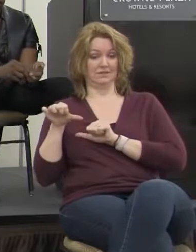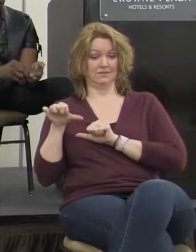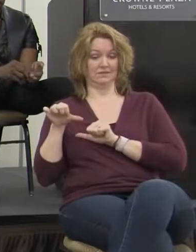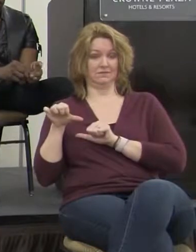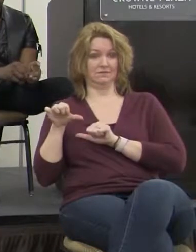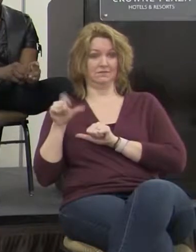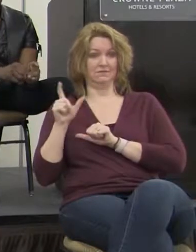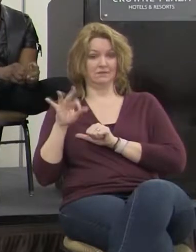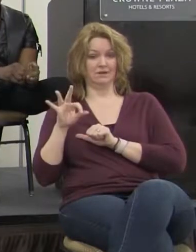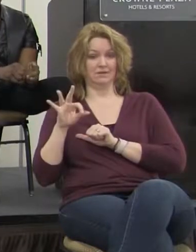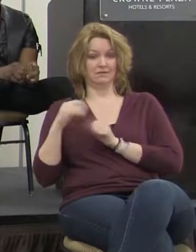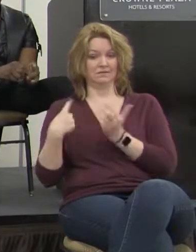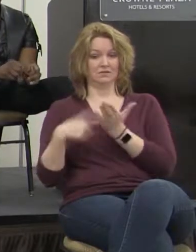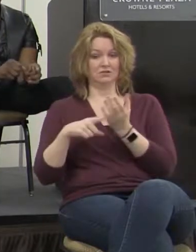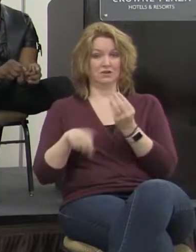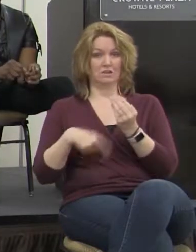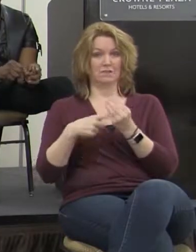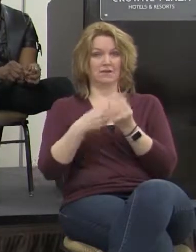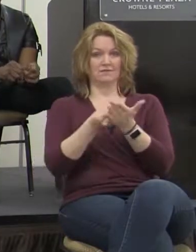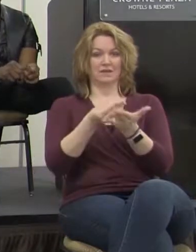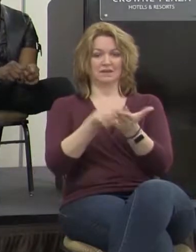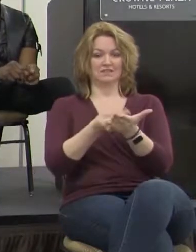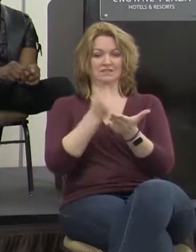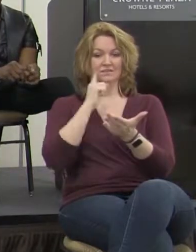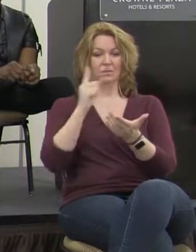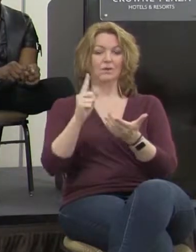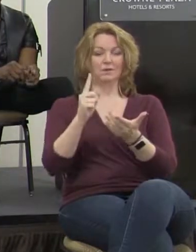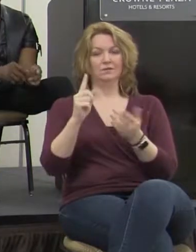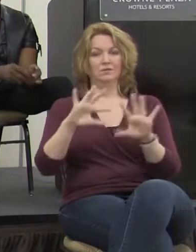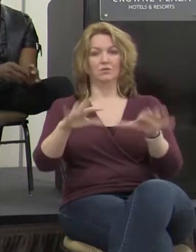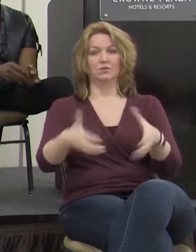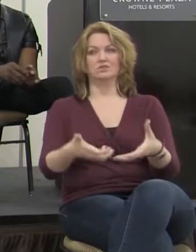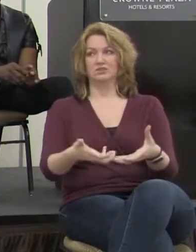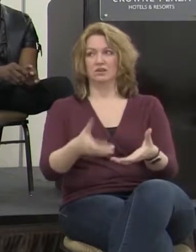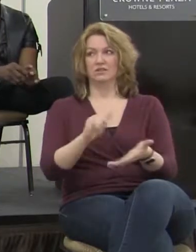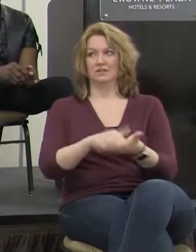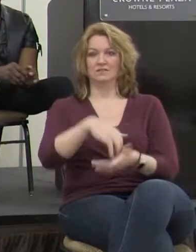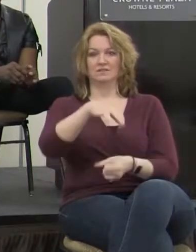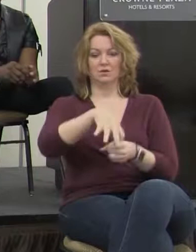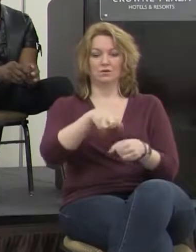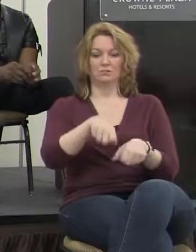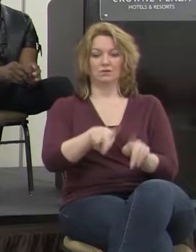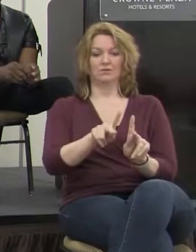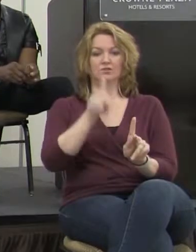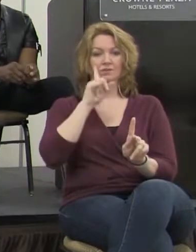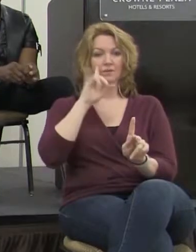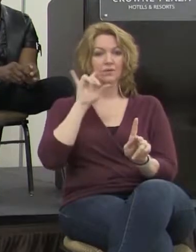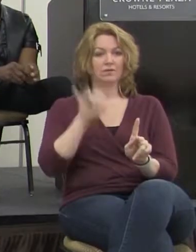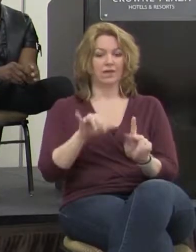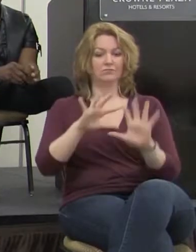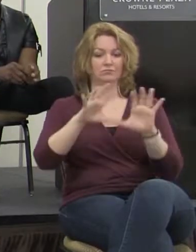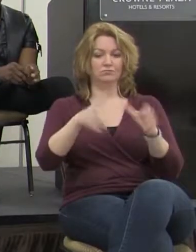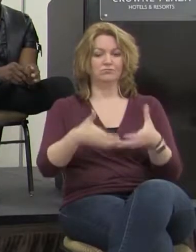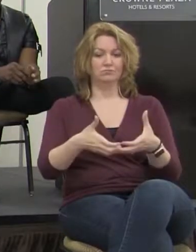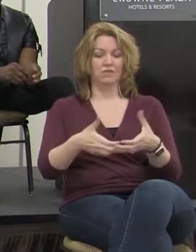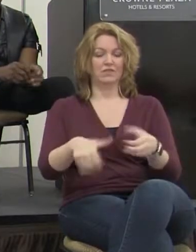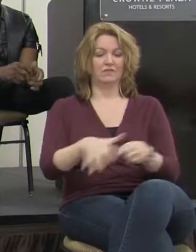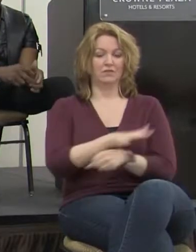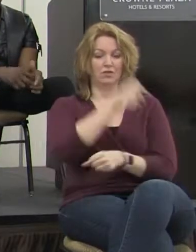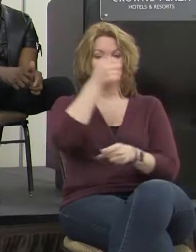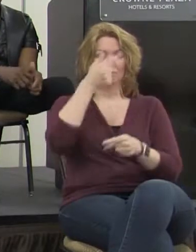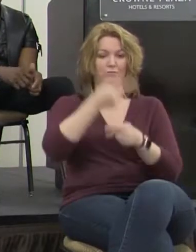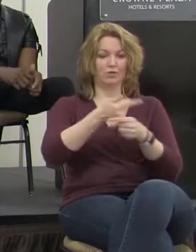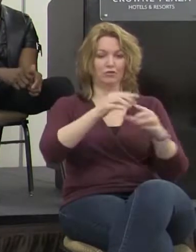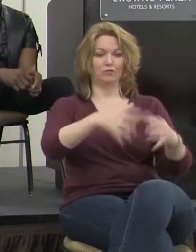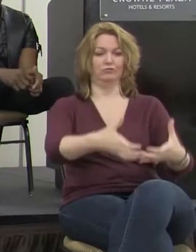is a discussion of the finances of the organization, which is a voting privilege within the full brotherhood. But